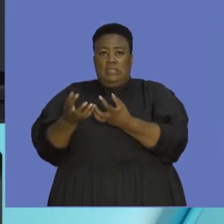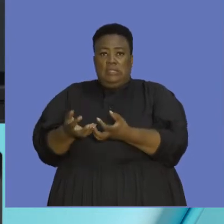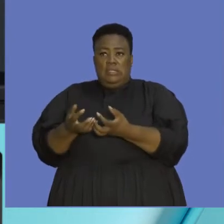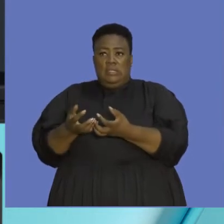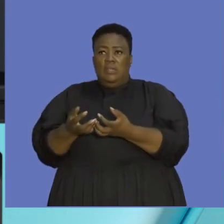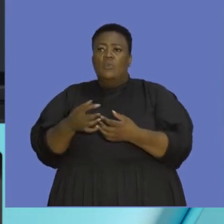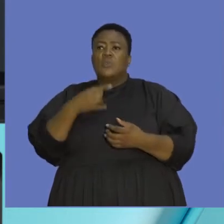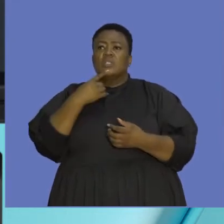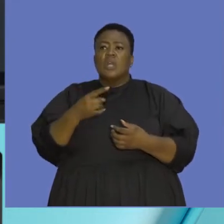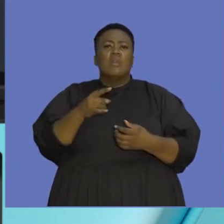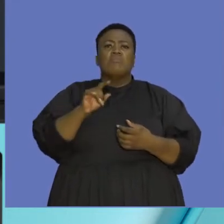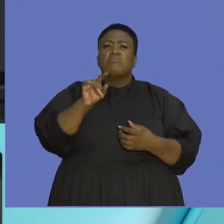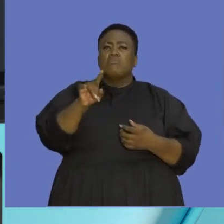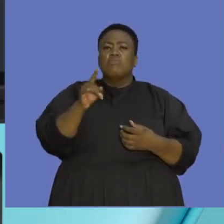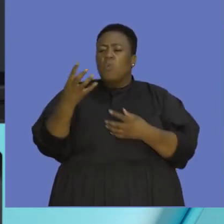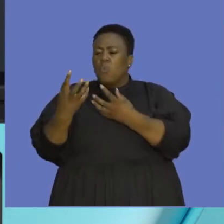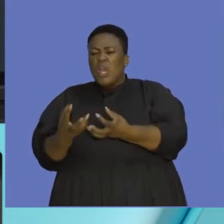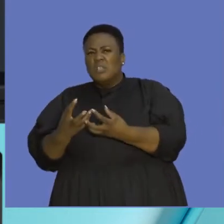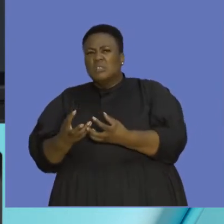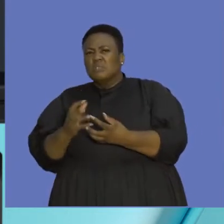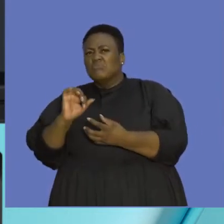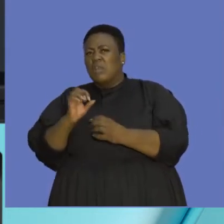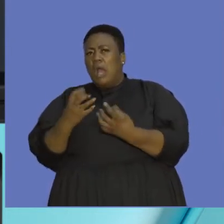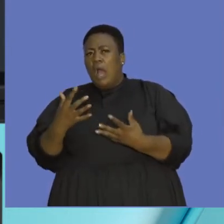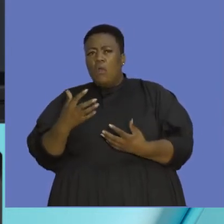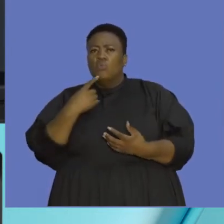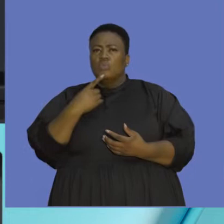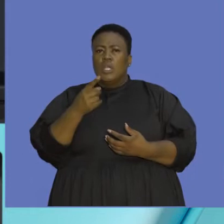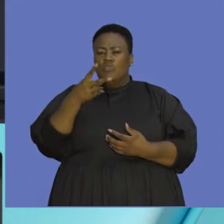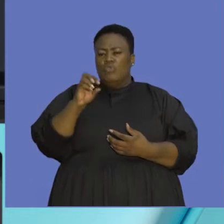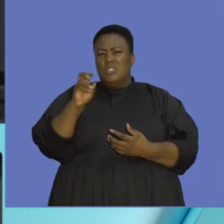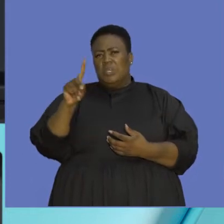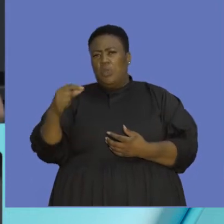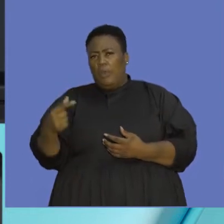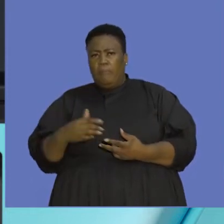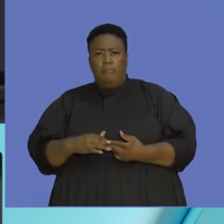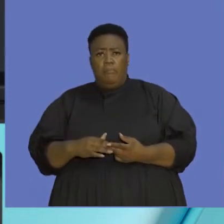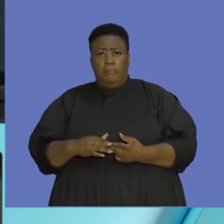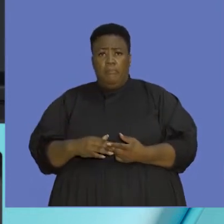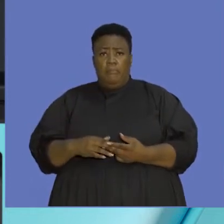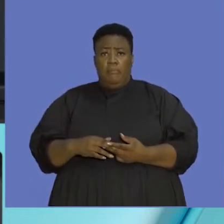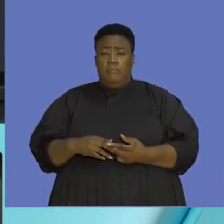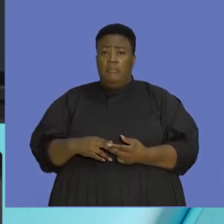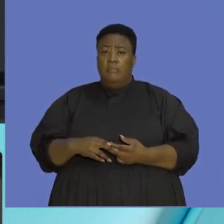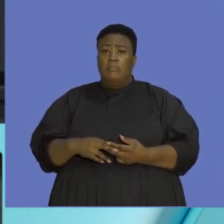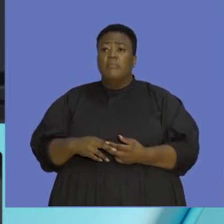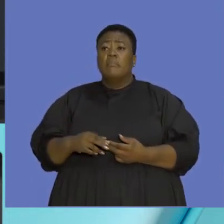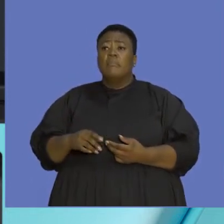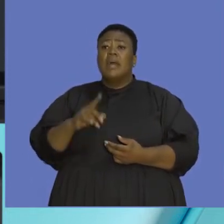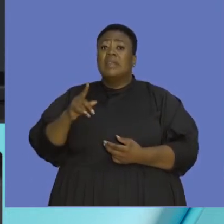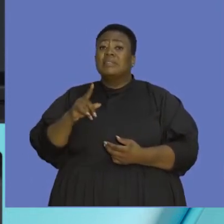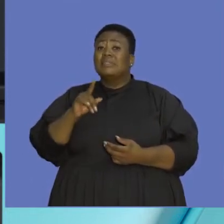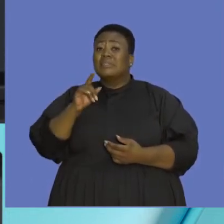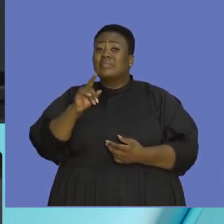somebody, what's your weight? And they'll go 20 kilograms. That's not what they've answered. They've answered what is